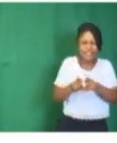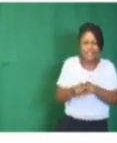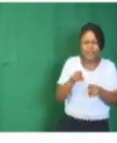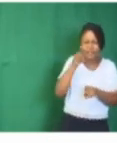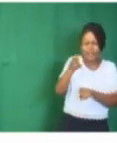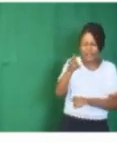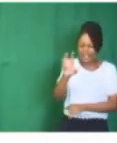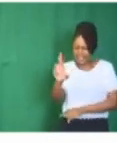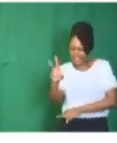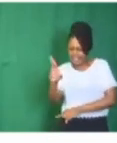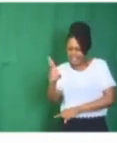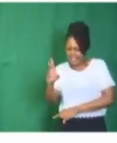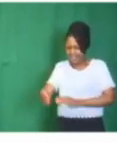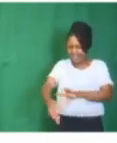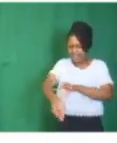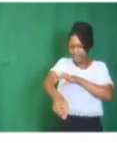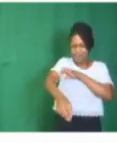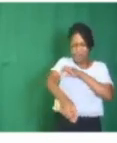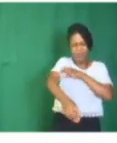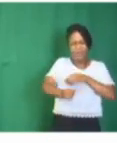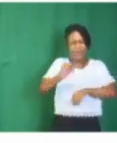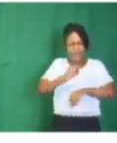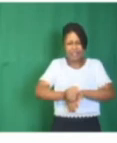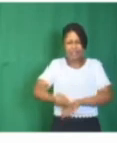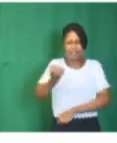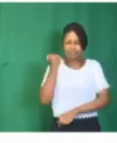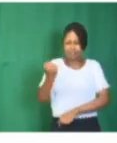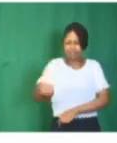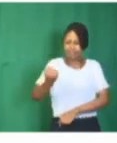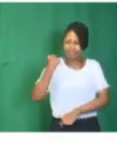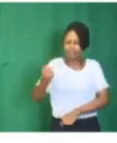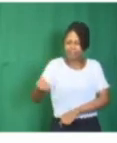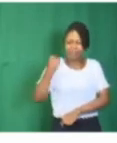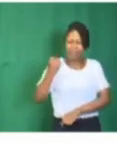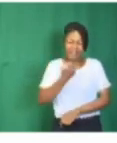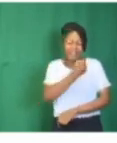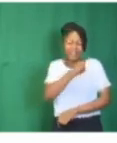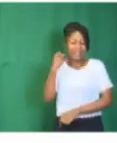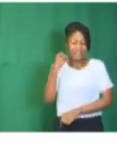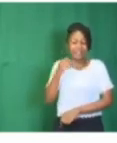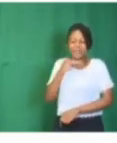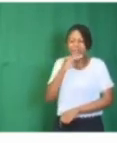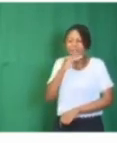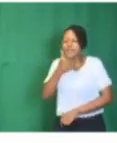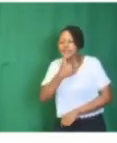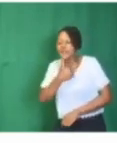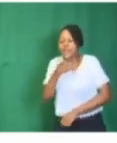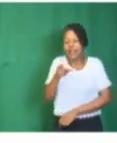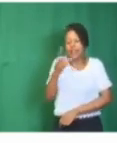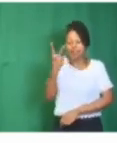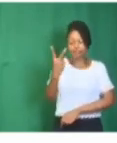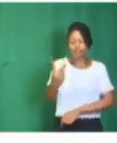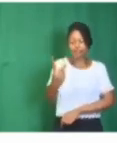movable joint, meaning that your hand can move around. Those are the two types of joints that I'm talking about. I've spoken